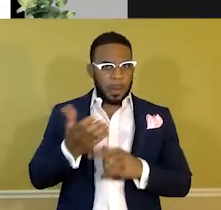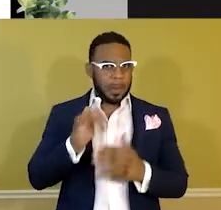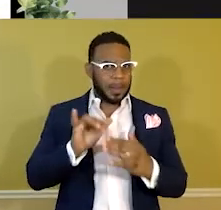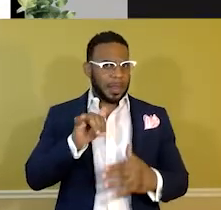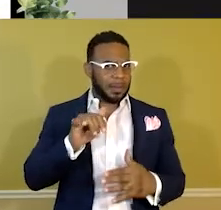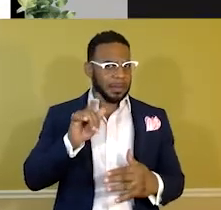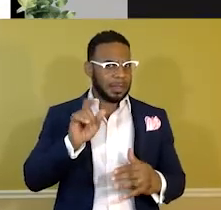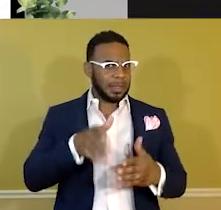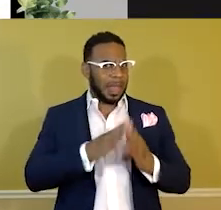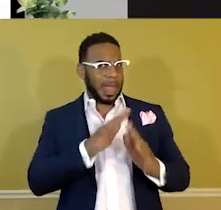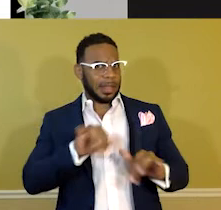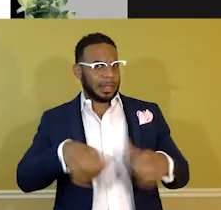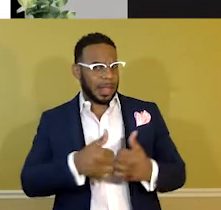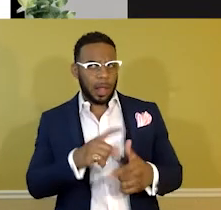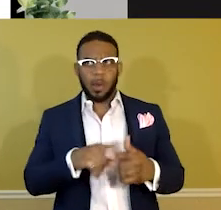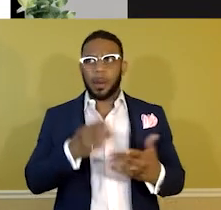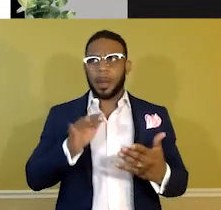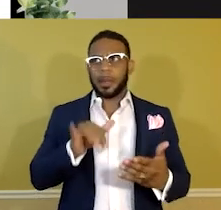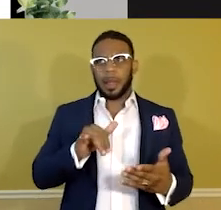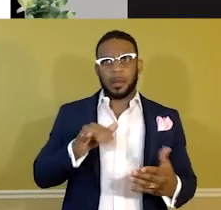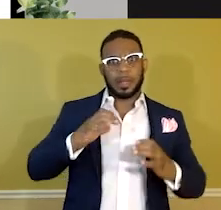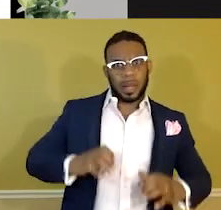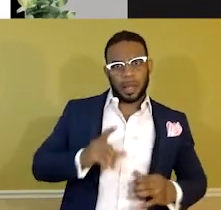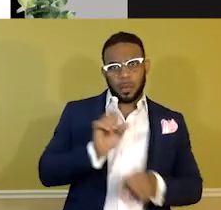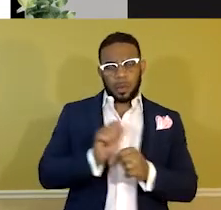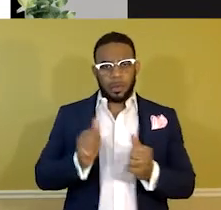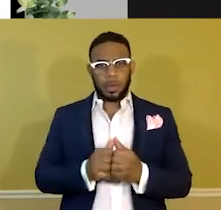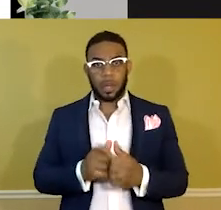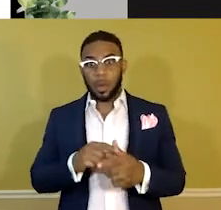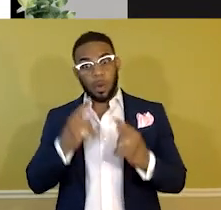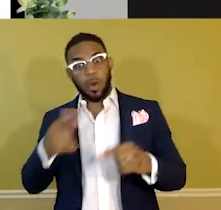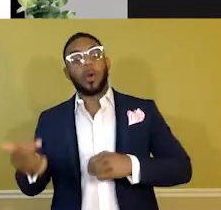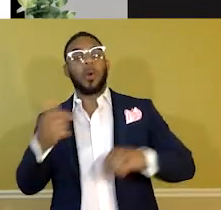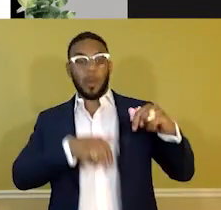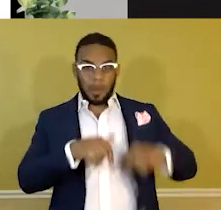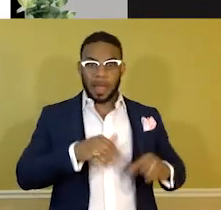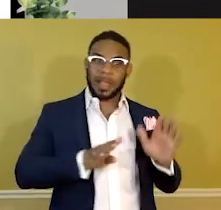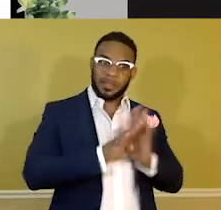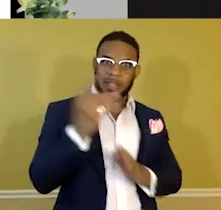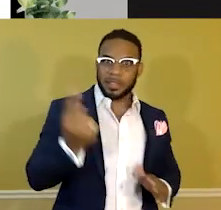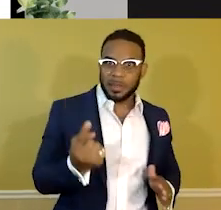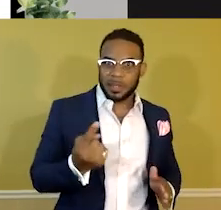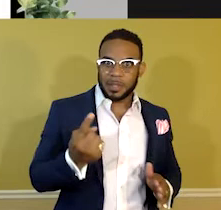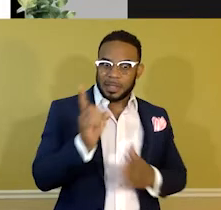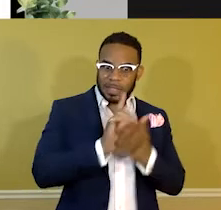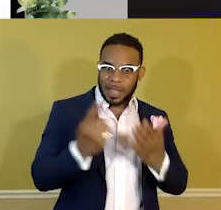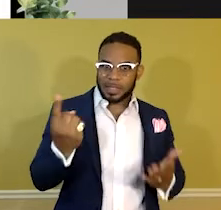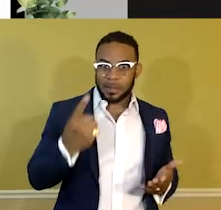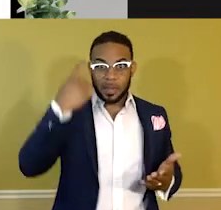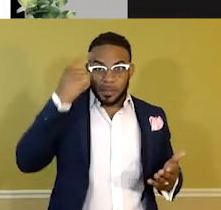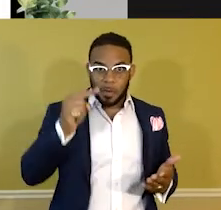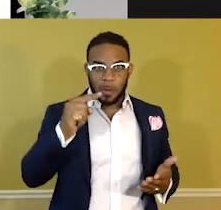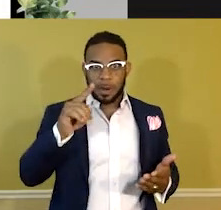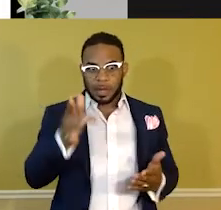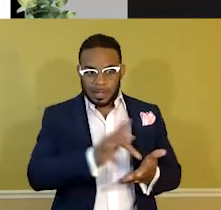was the ask, maybe that was the challenge, or maybe that was the client that you worked with. Well, go back and develop something and design something for,